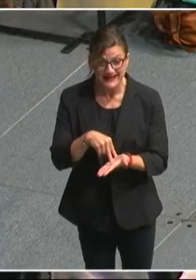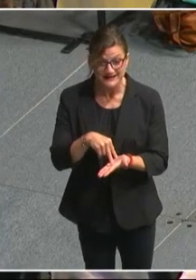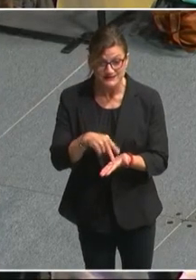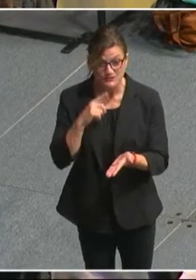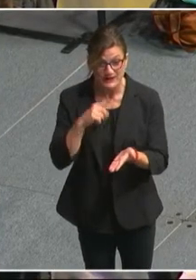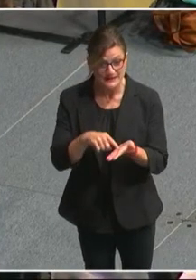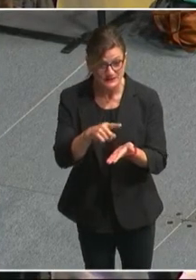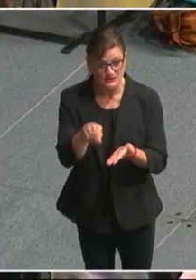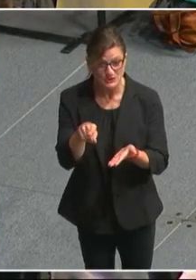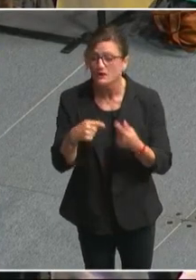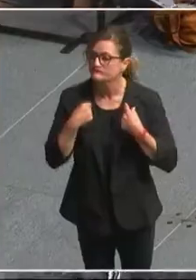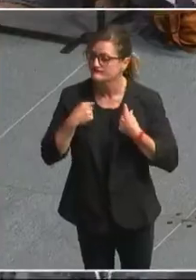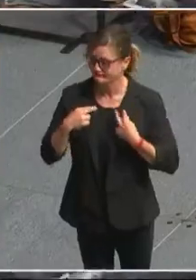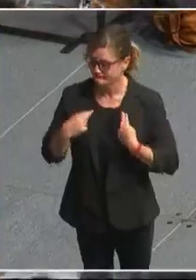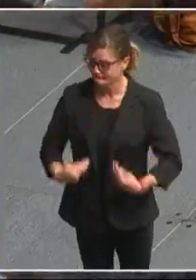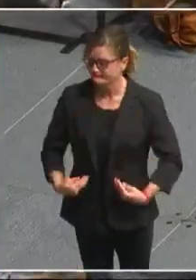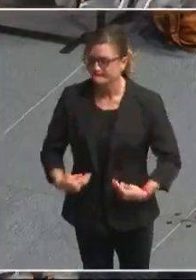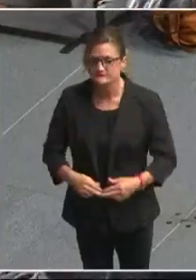recognized.